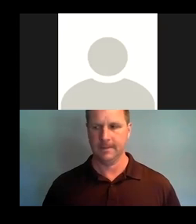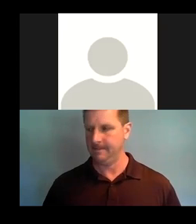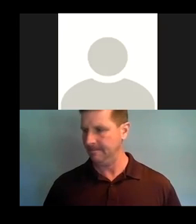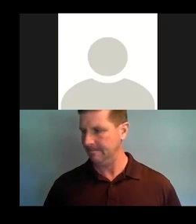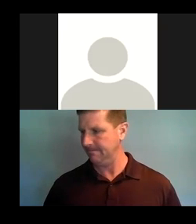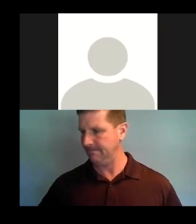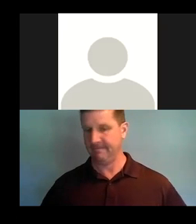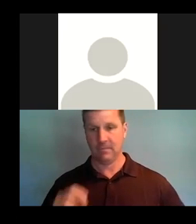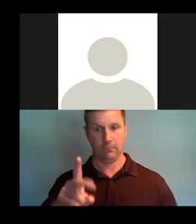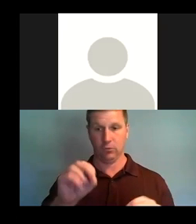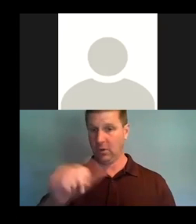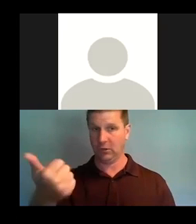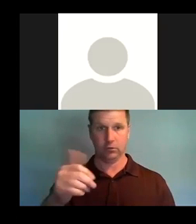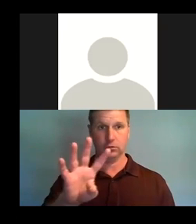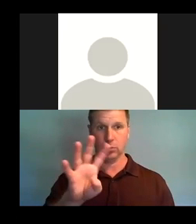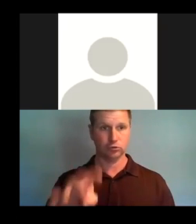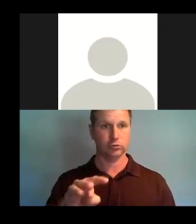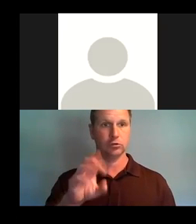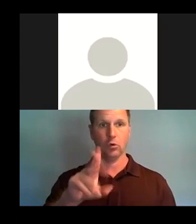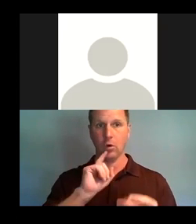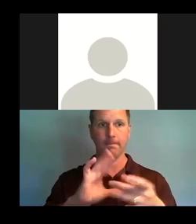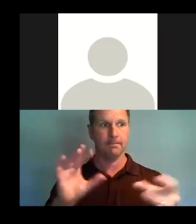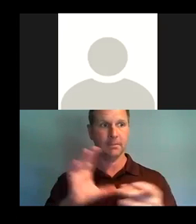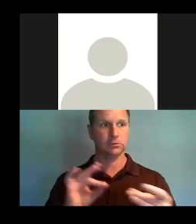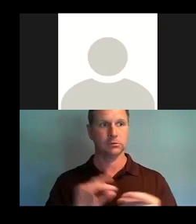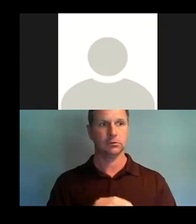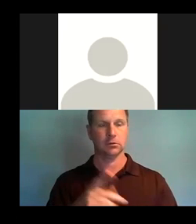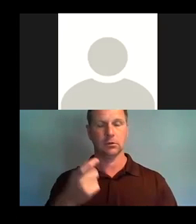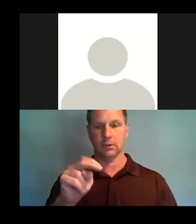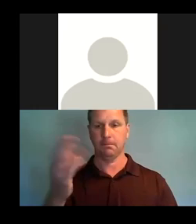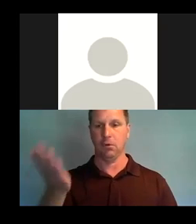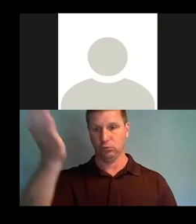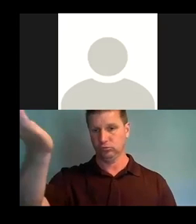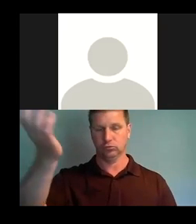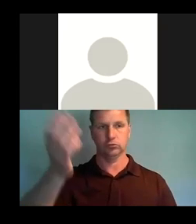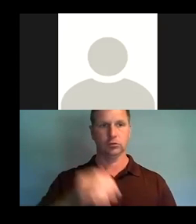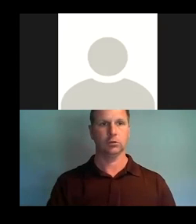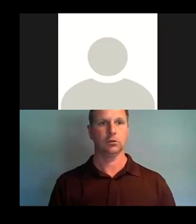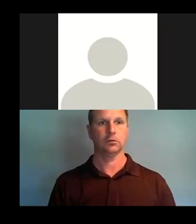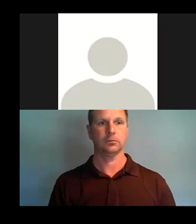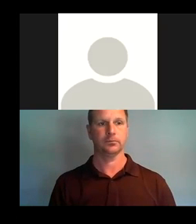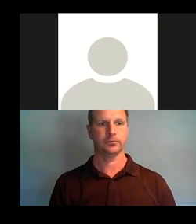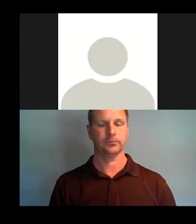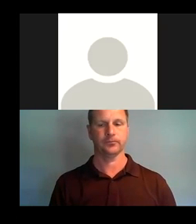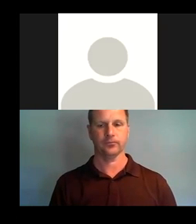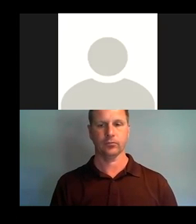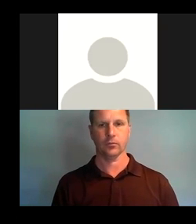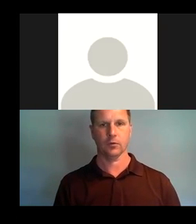So if there are no other questions or comments, then a motion might be in order. So move.